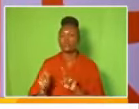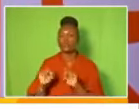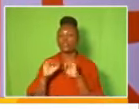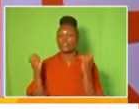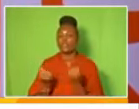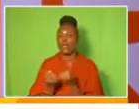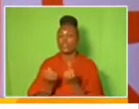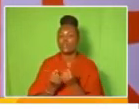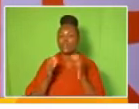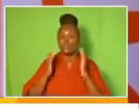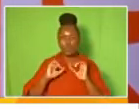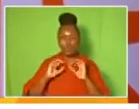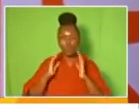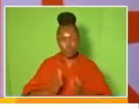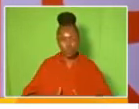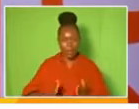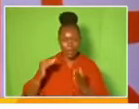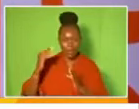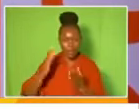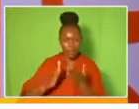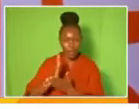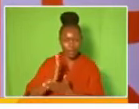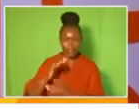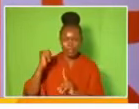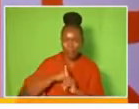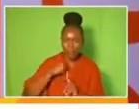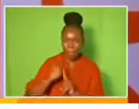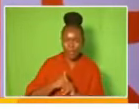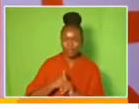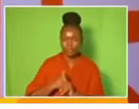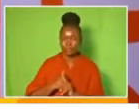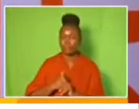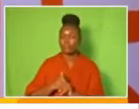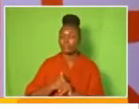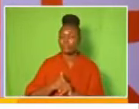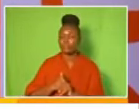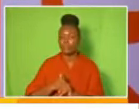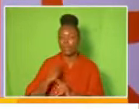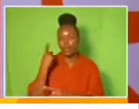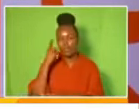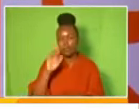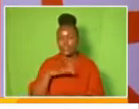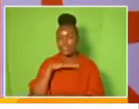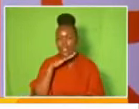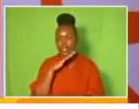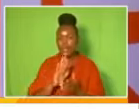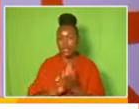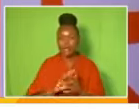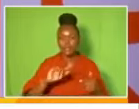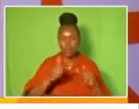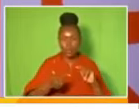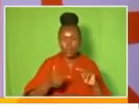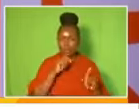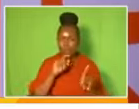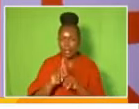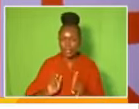rights organizations that are pursuing justice for our dead and wounded.